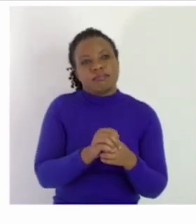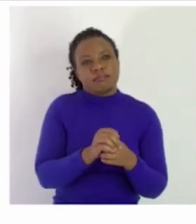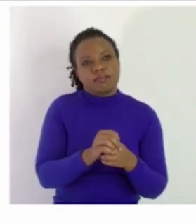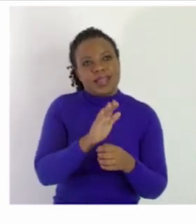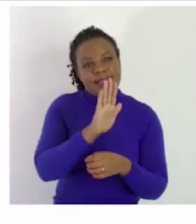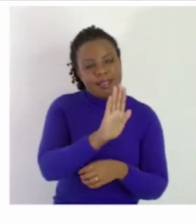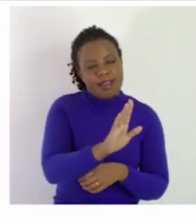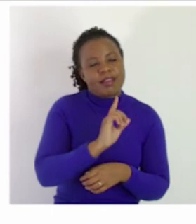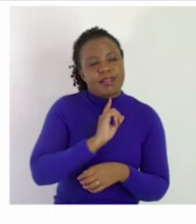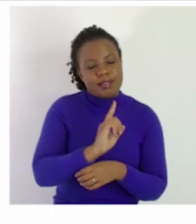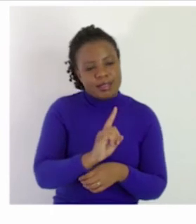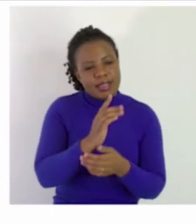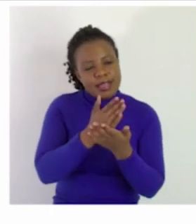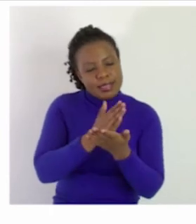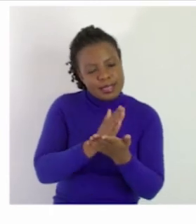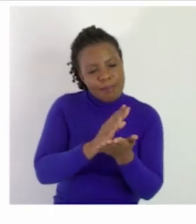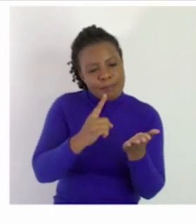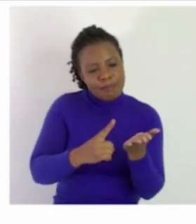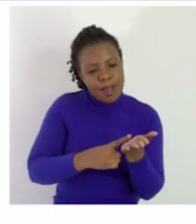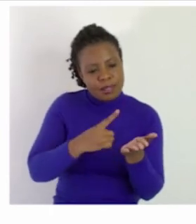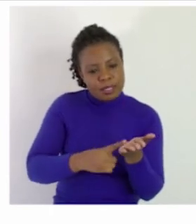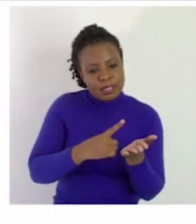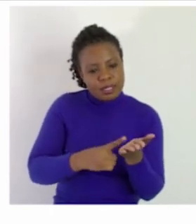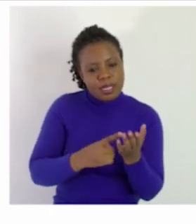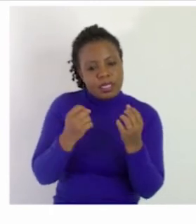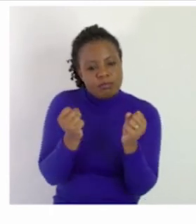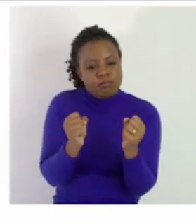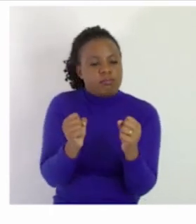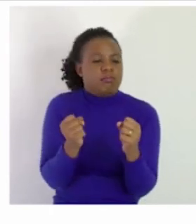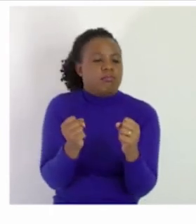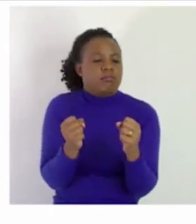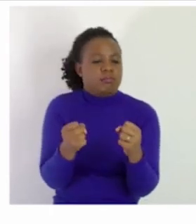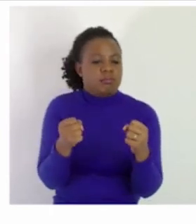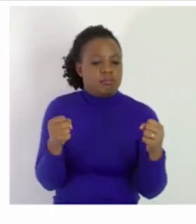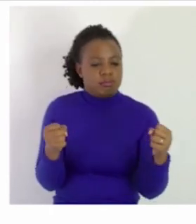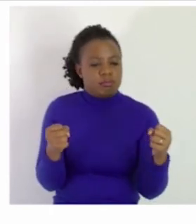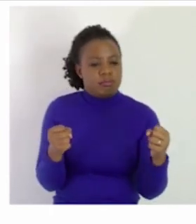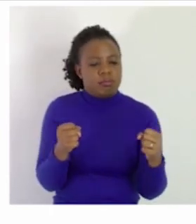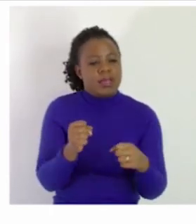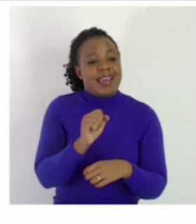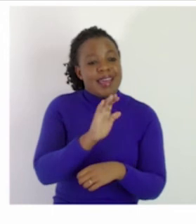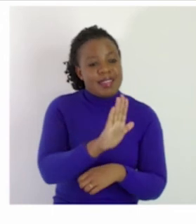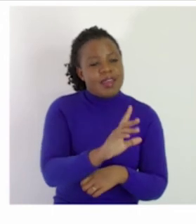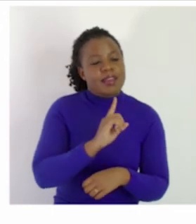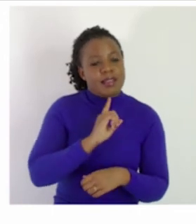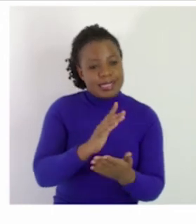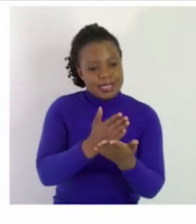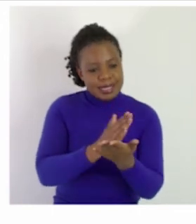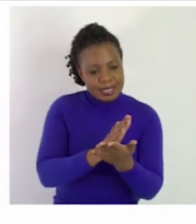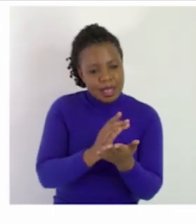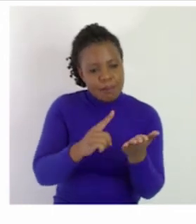There is some butter in the fridge. There is some butter in the fridge.